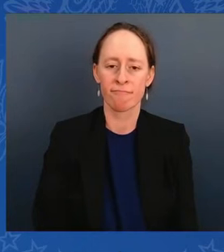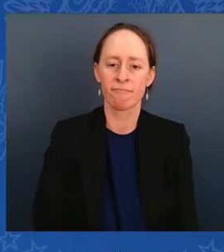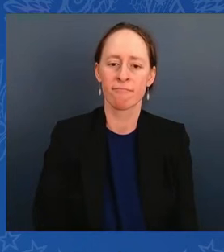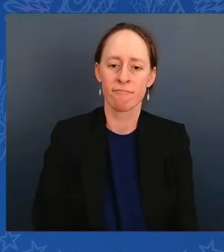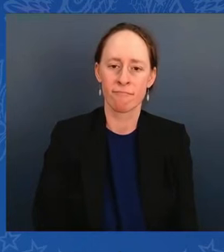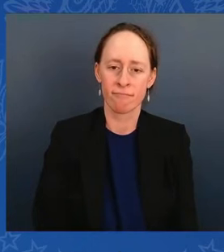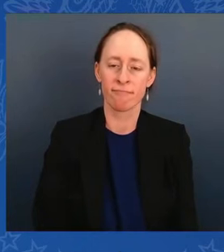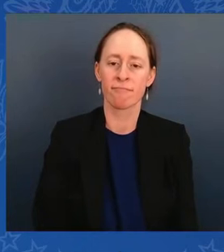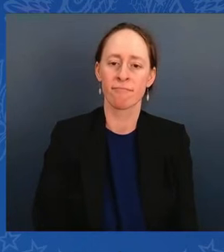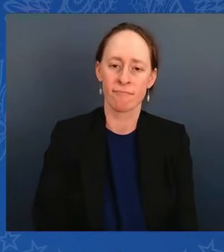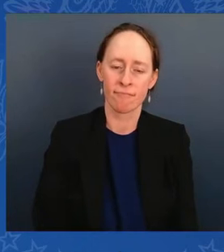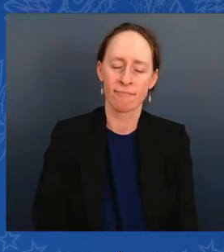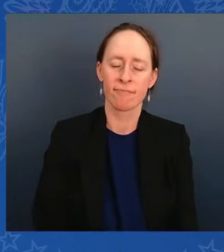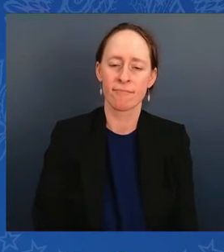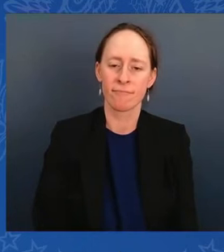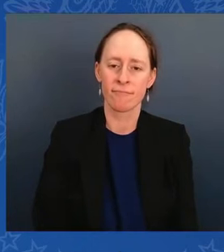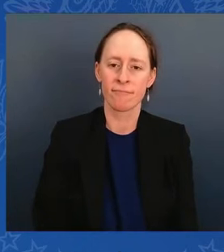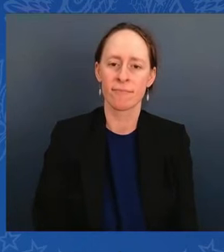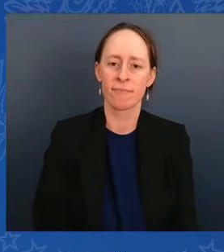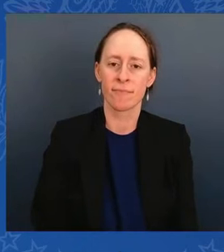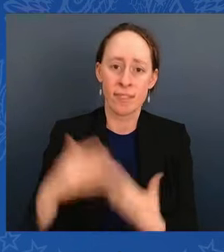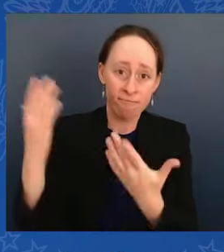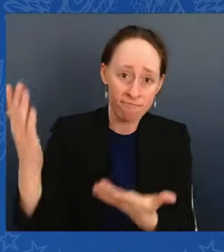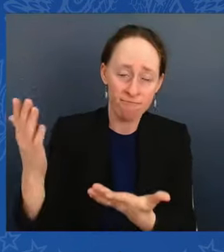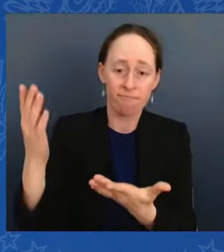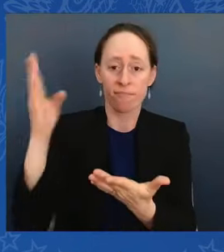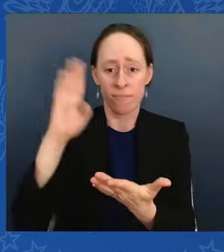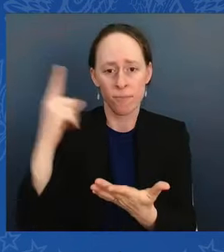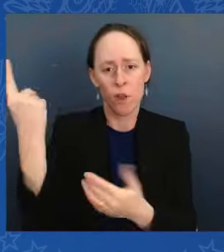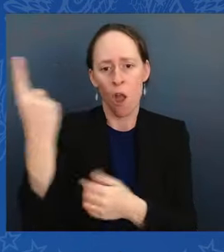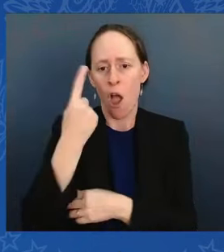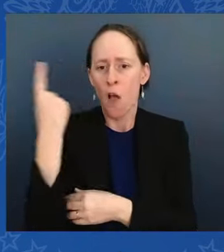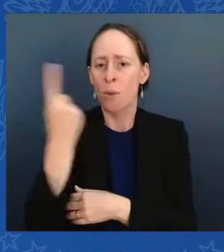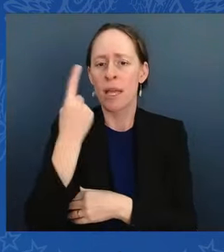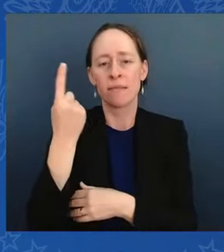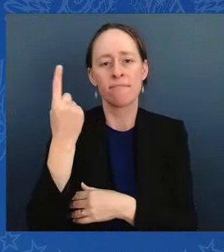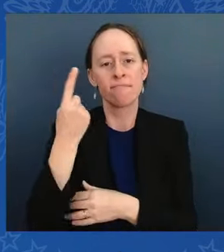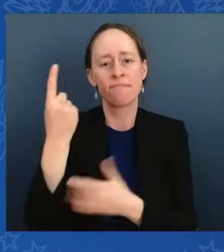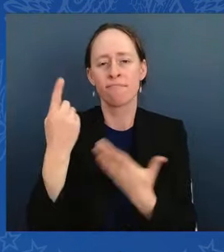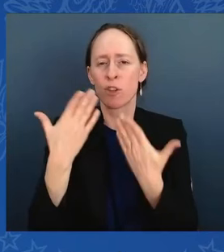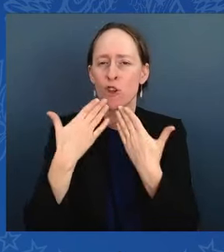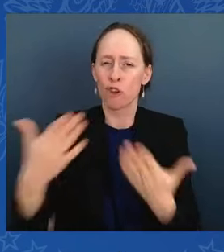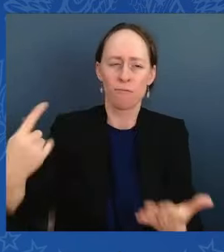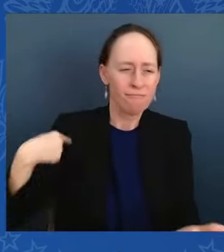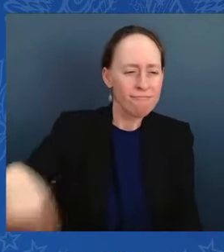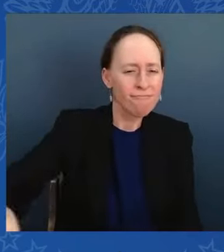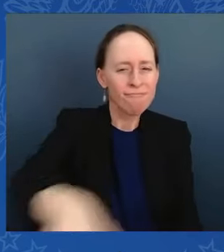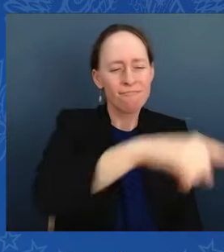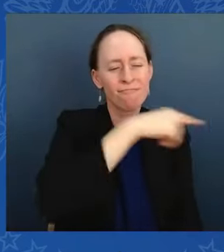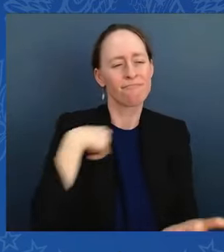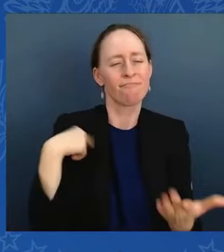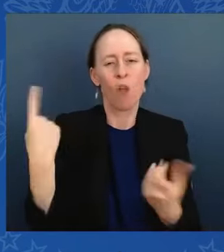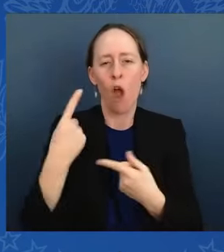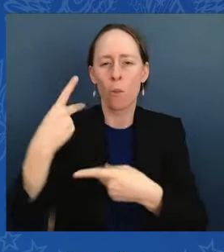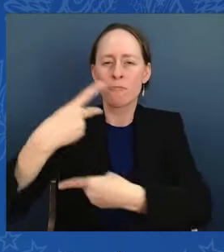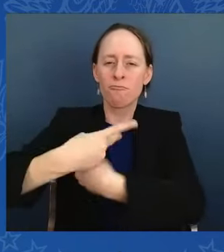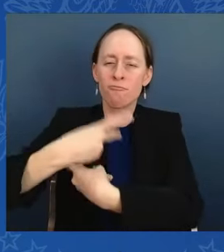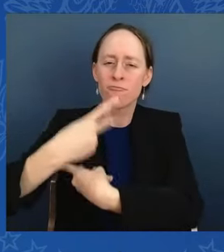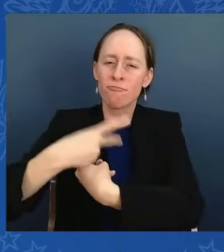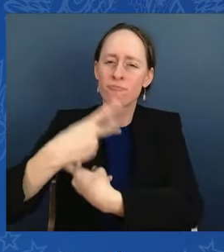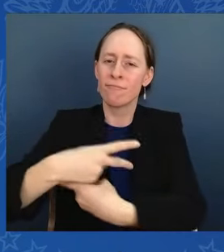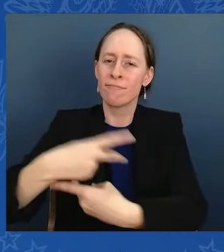Lord, you're good to us. You're always good to us, Lord. I thank you for my faith, and Lord, I pray that this faith would encourage